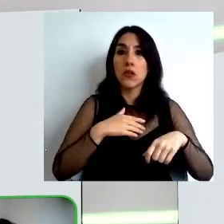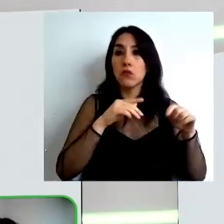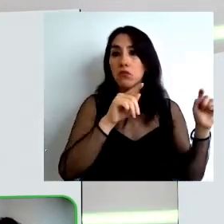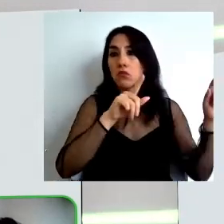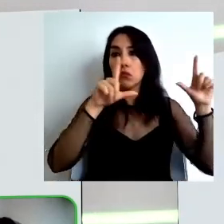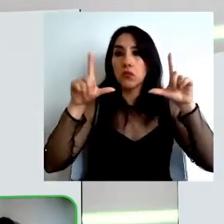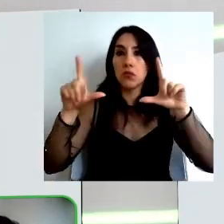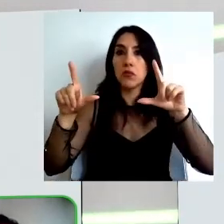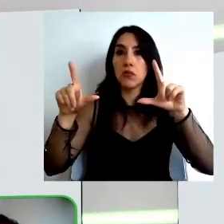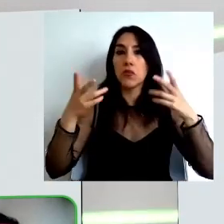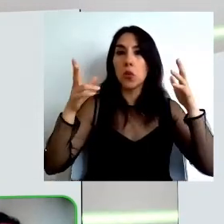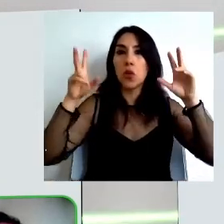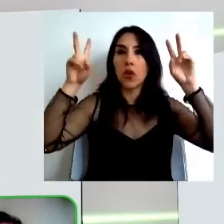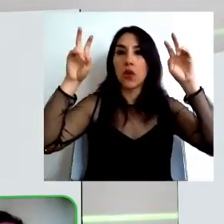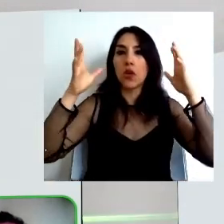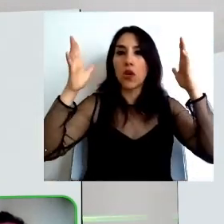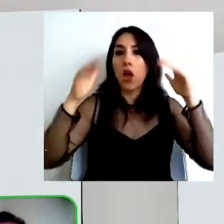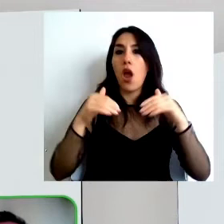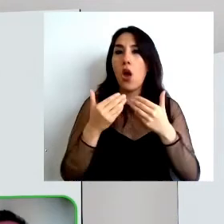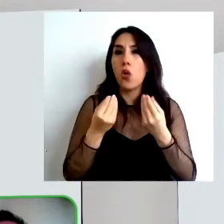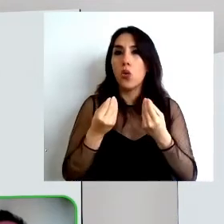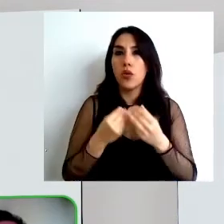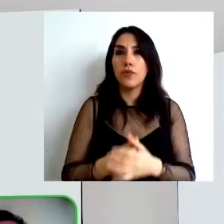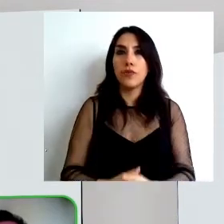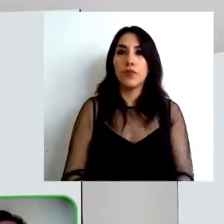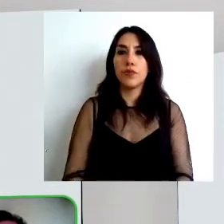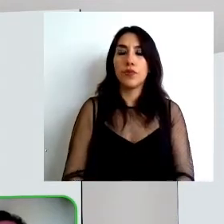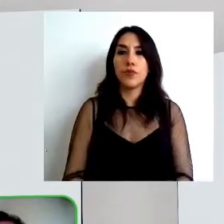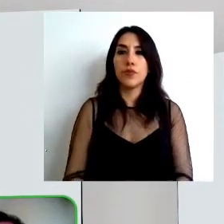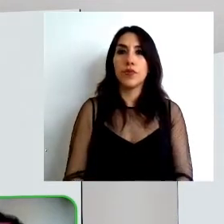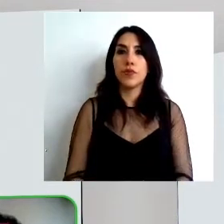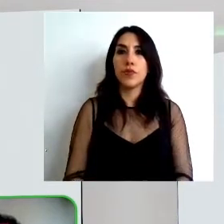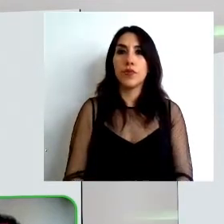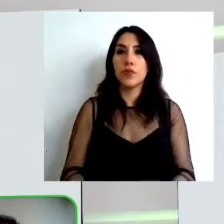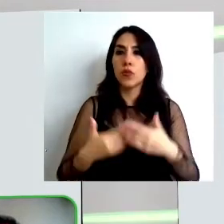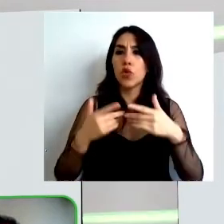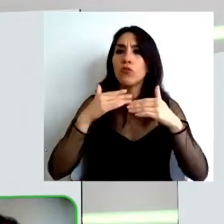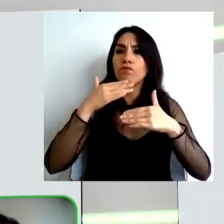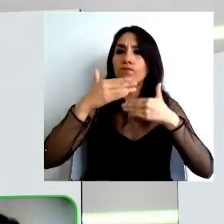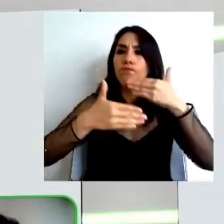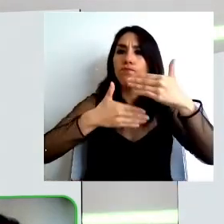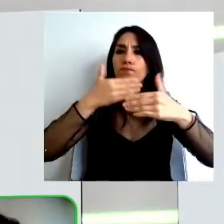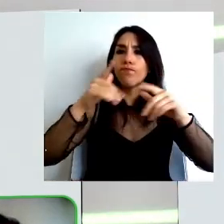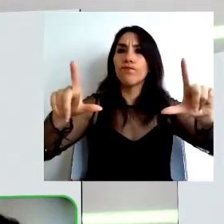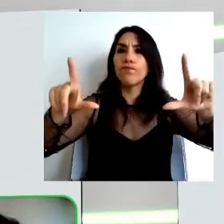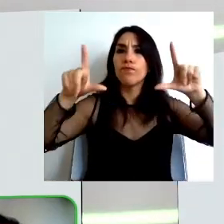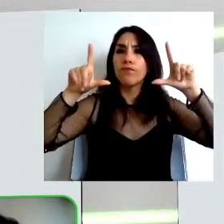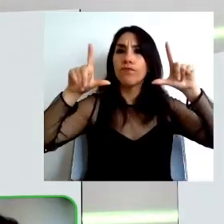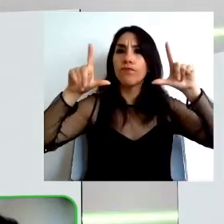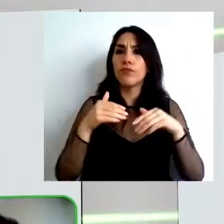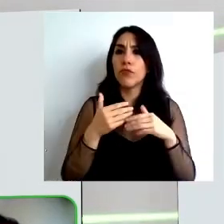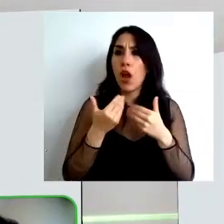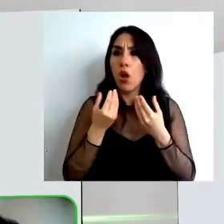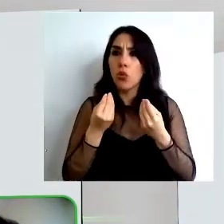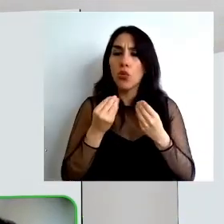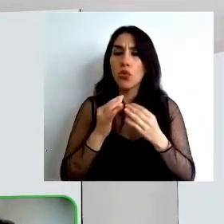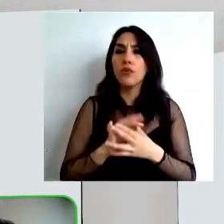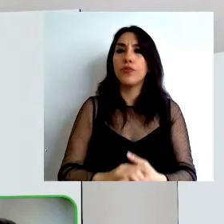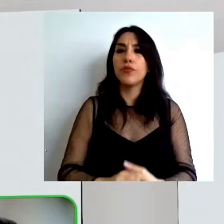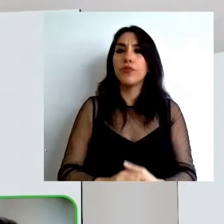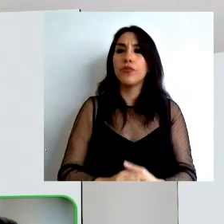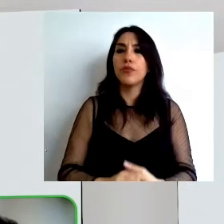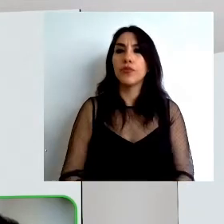specific reason also why we specify that it's scaling your impact and not necessarily scaling